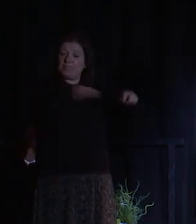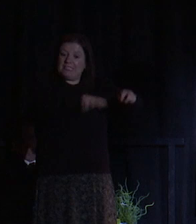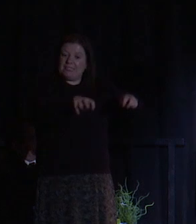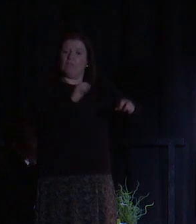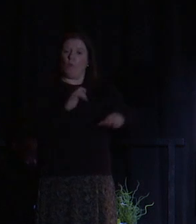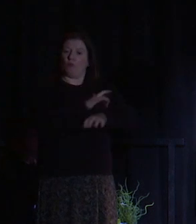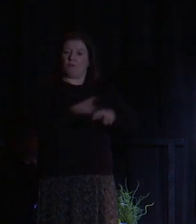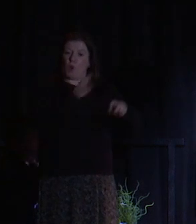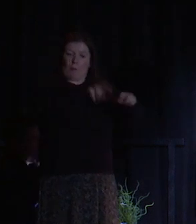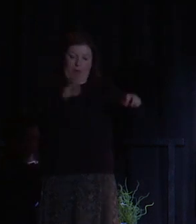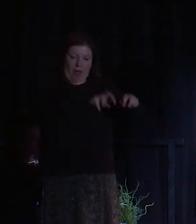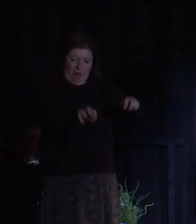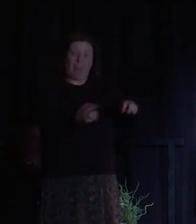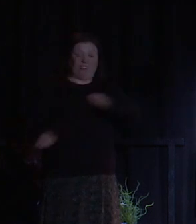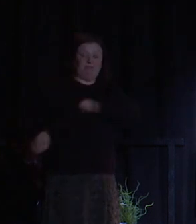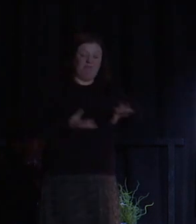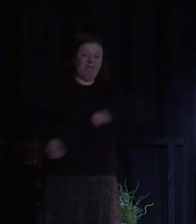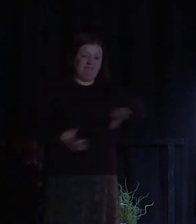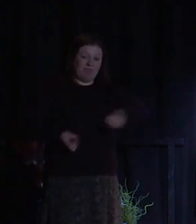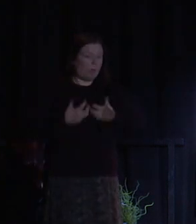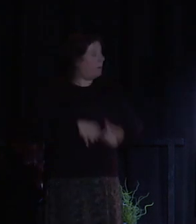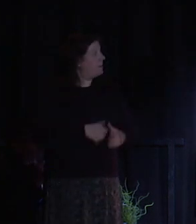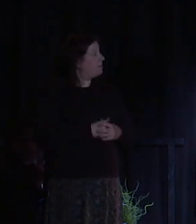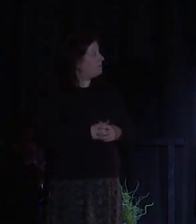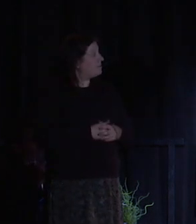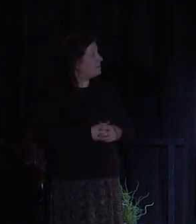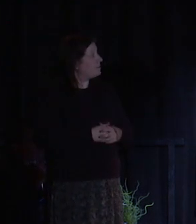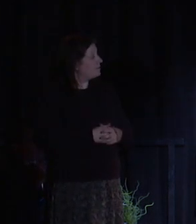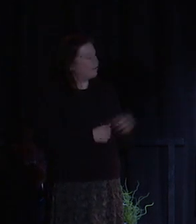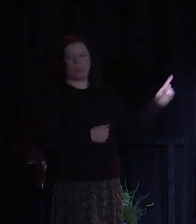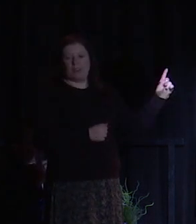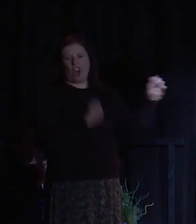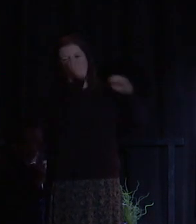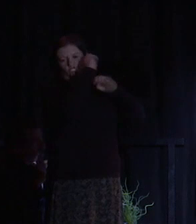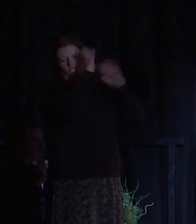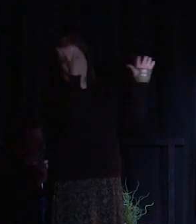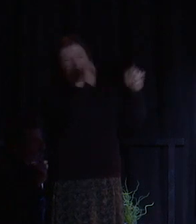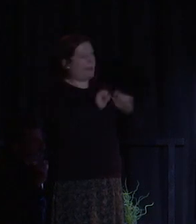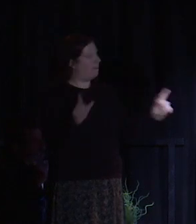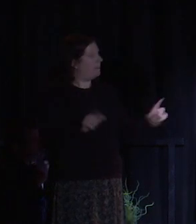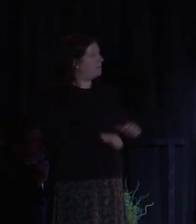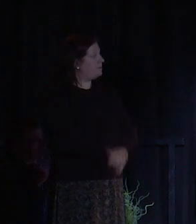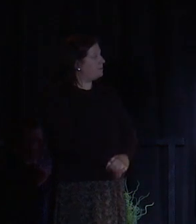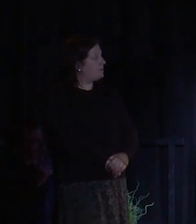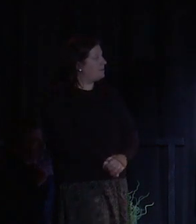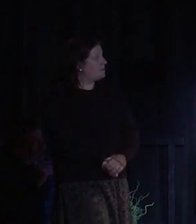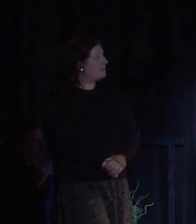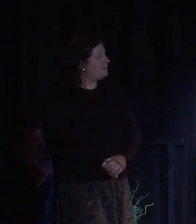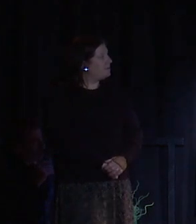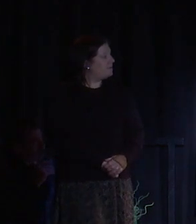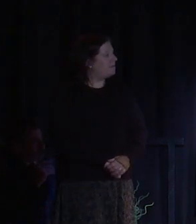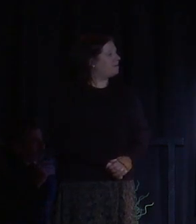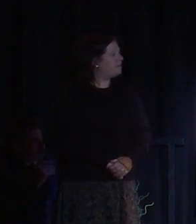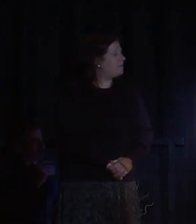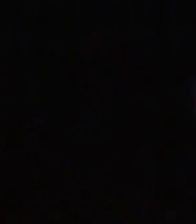all of the performers and artists. Next slide. Here's some conceptual things. Guy in the corner. Just